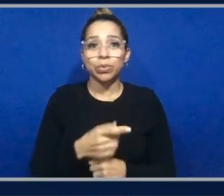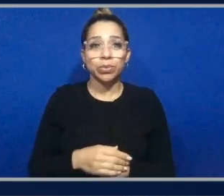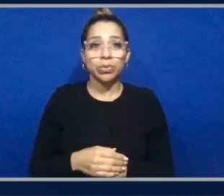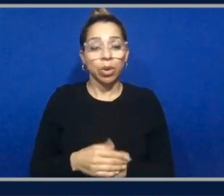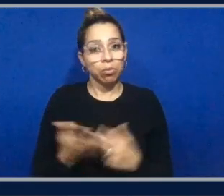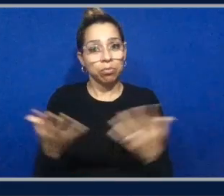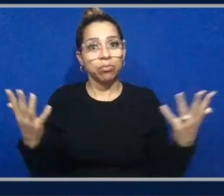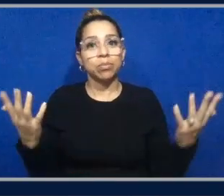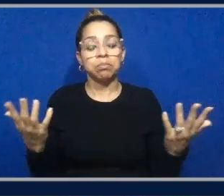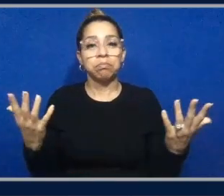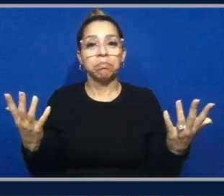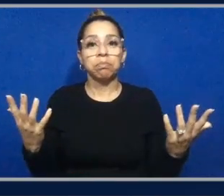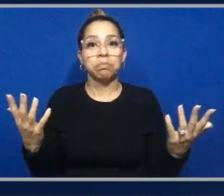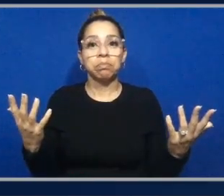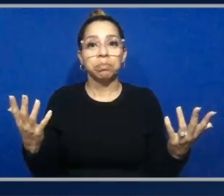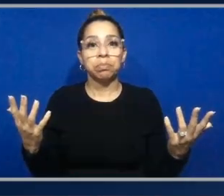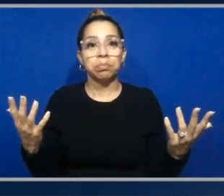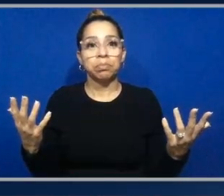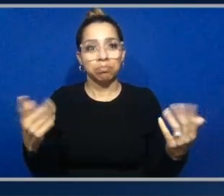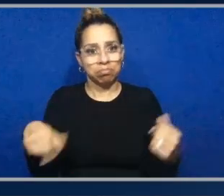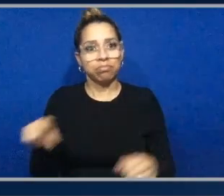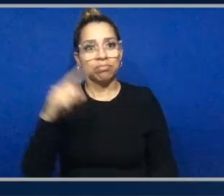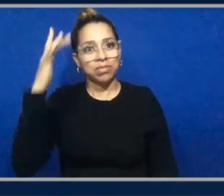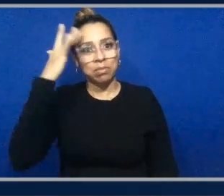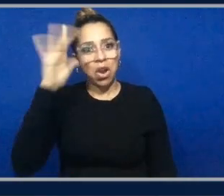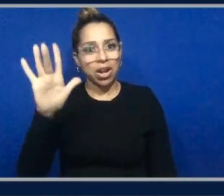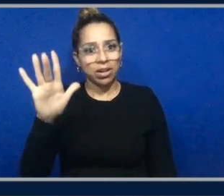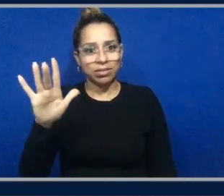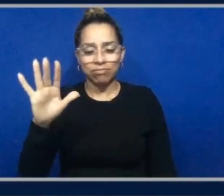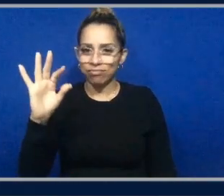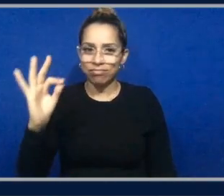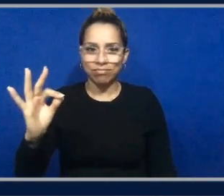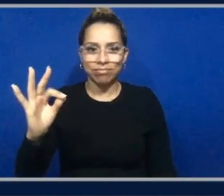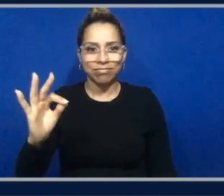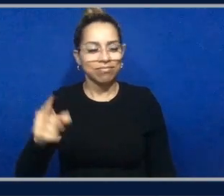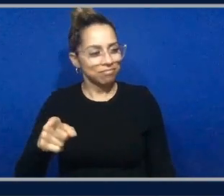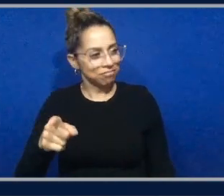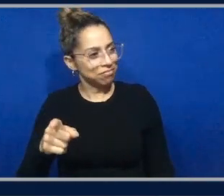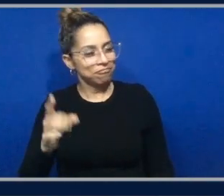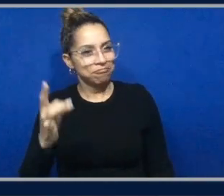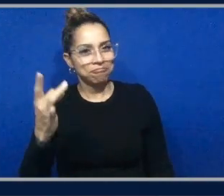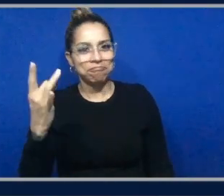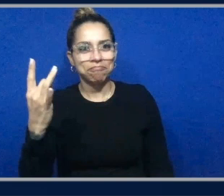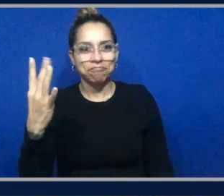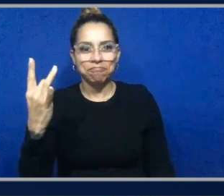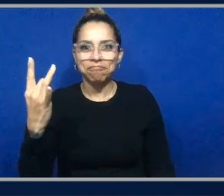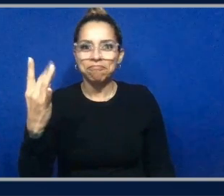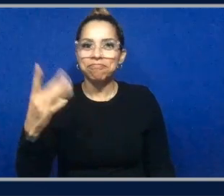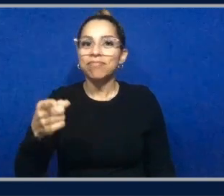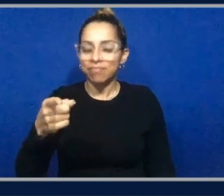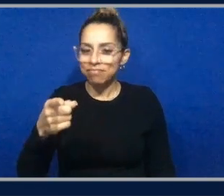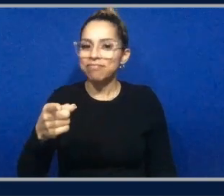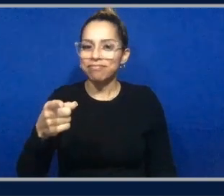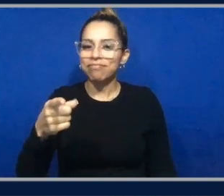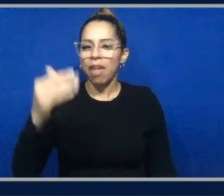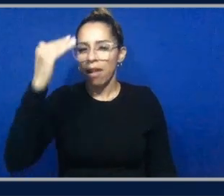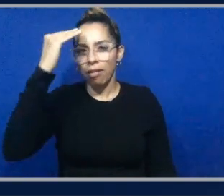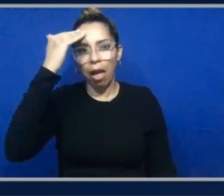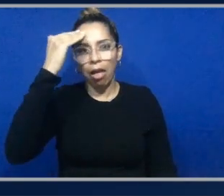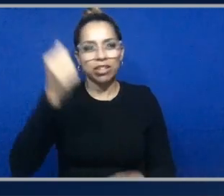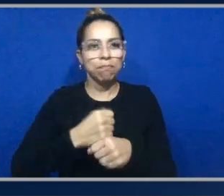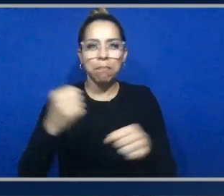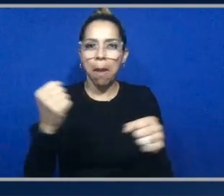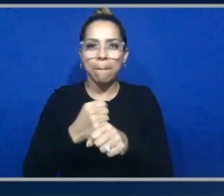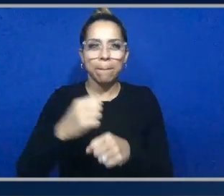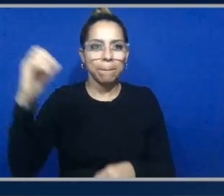oh, this chat is smart. On fire, gifted and greedy dropping knowledge bombs. And we even got some folks saying, hey, like, I wasn't